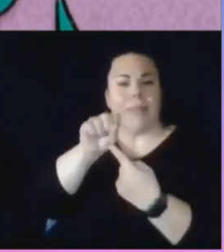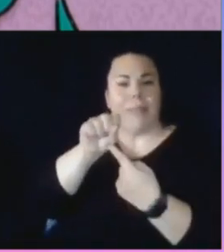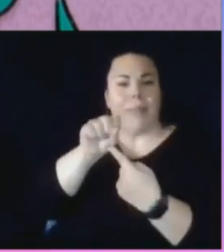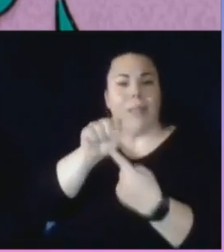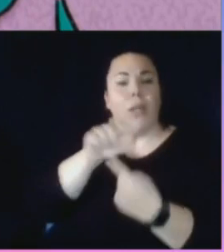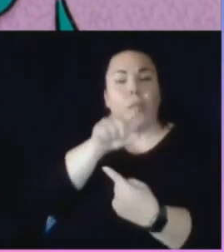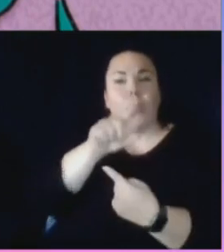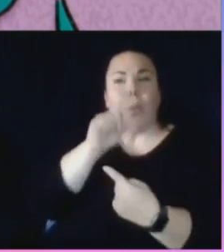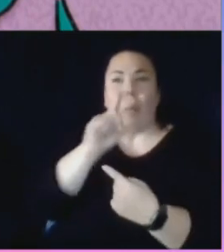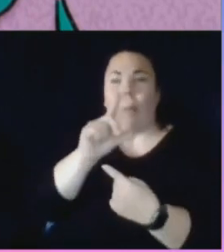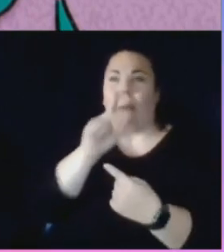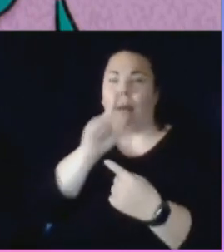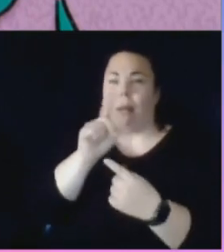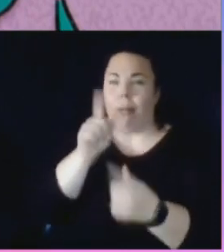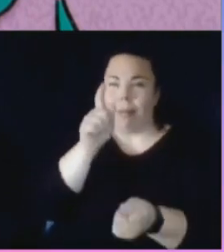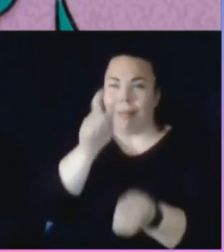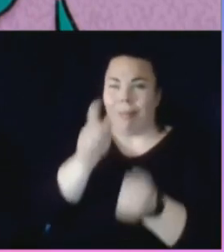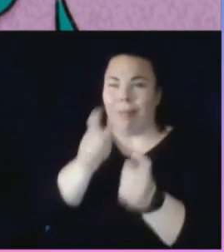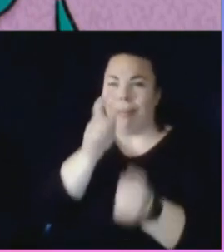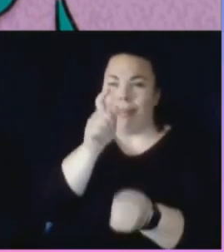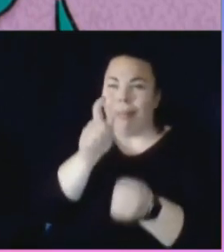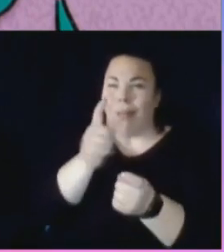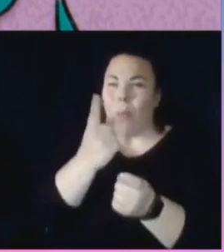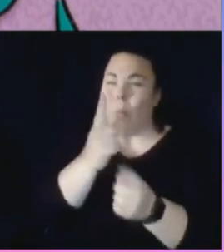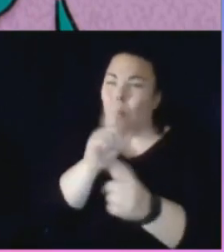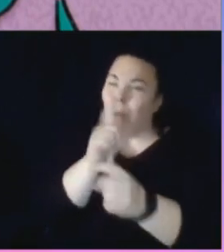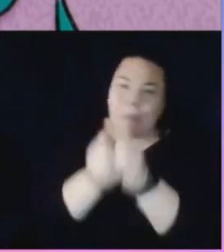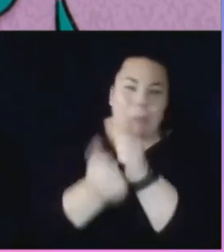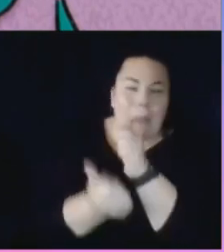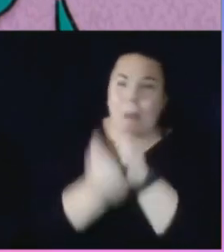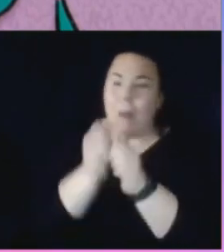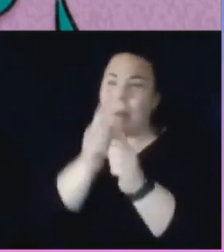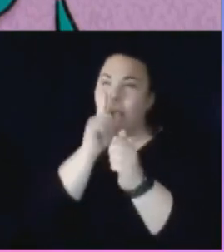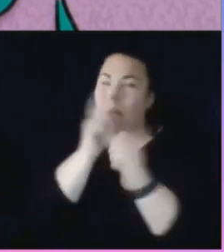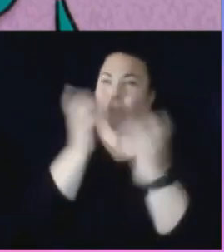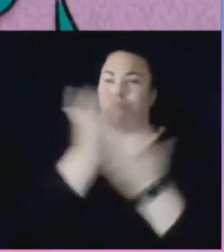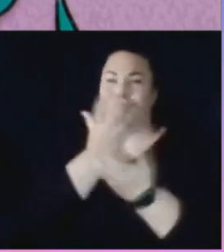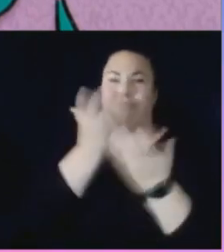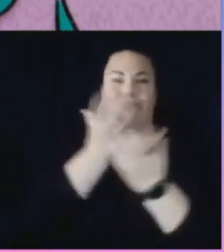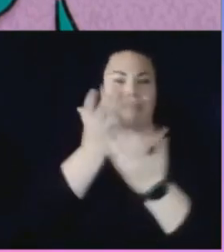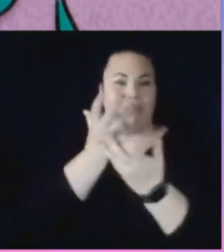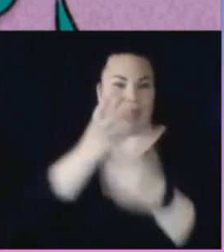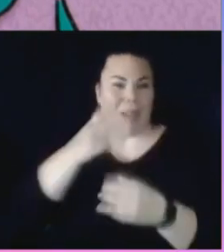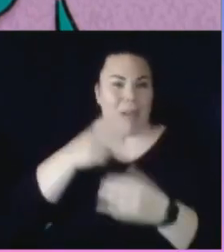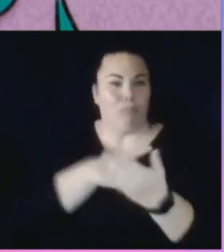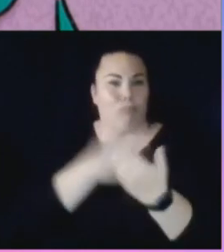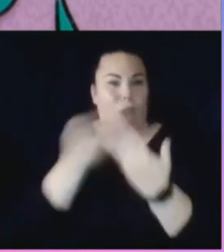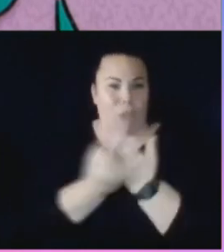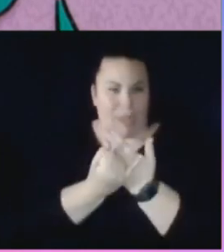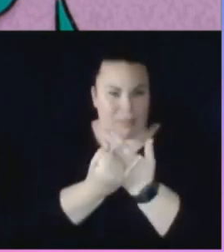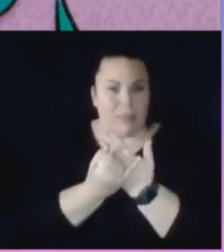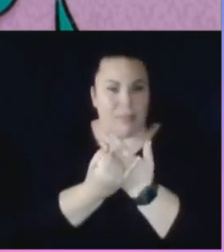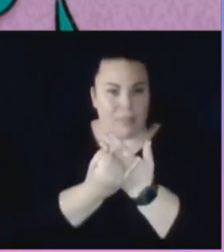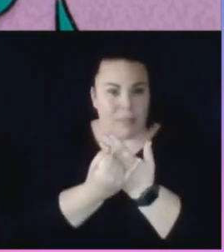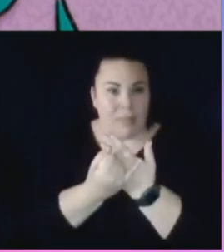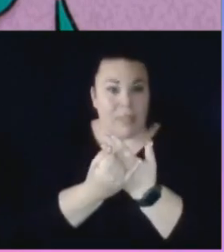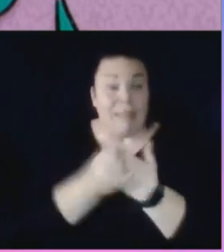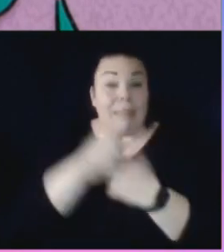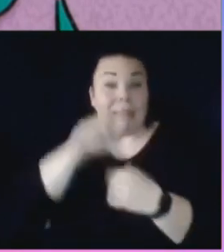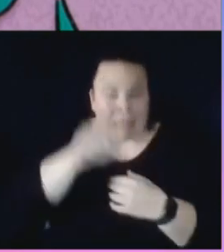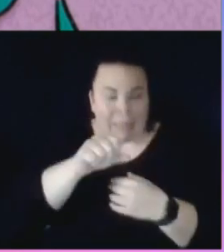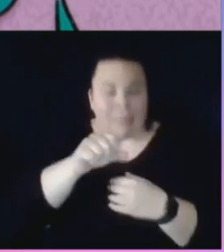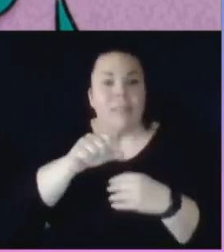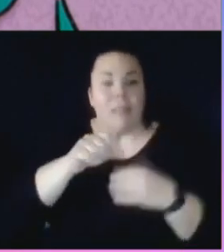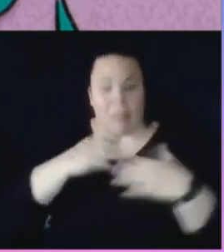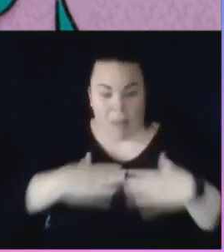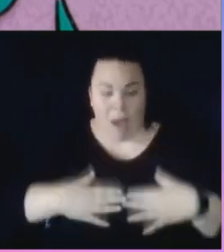projects. And we're constantly told that art is something that's external to us, but I think living is actually one of the